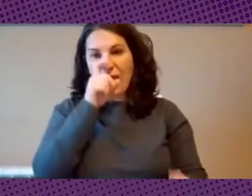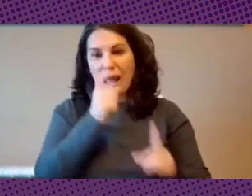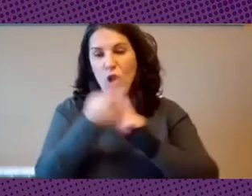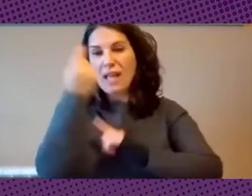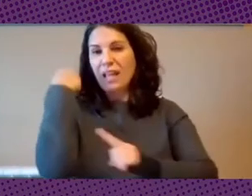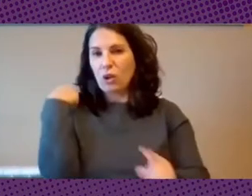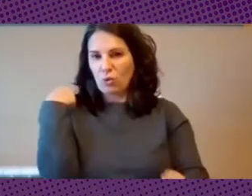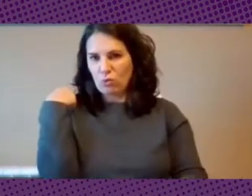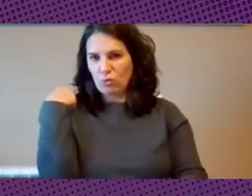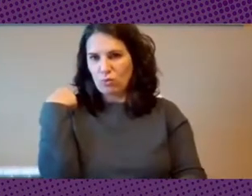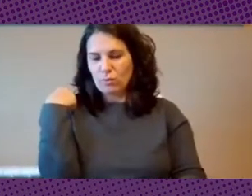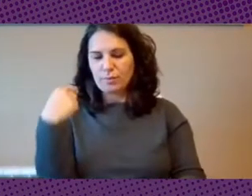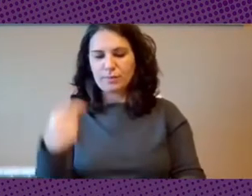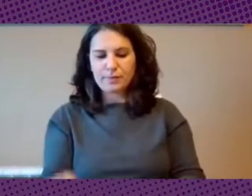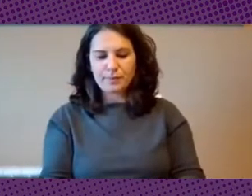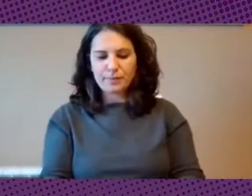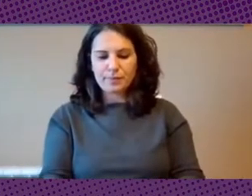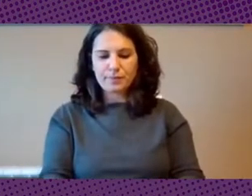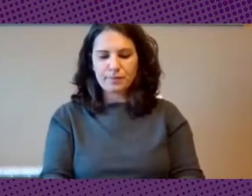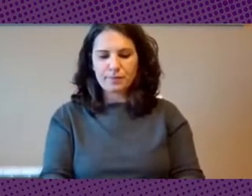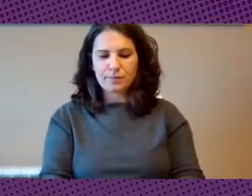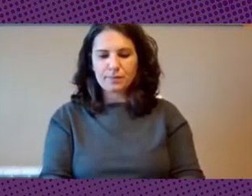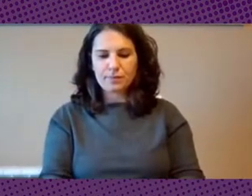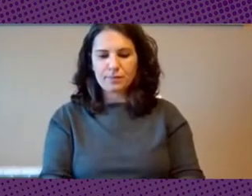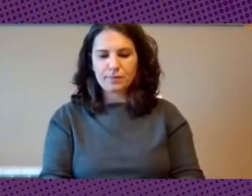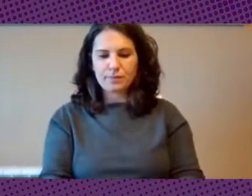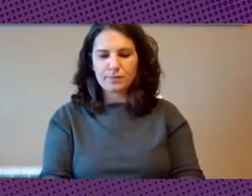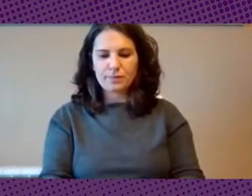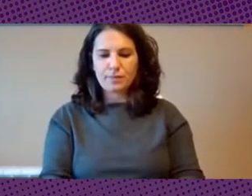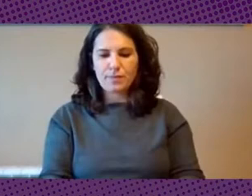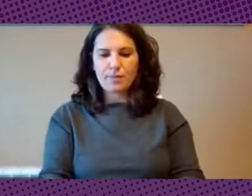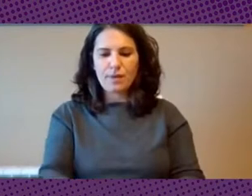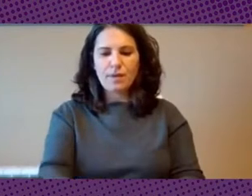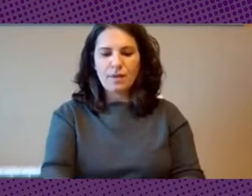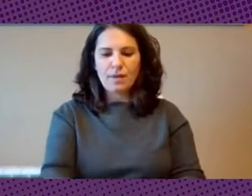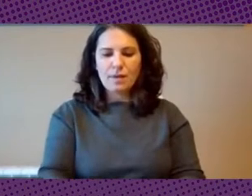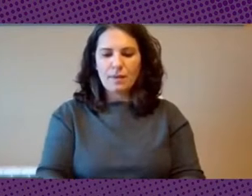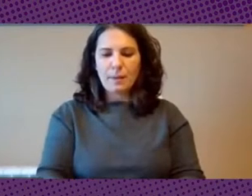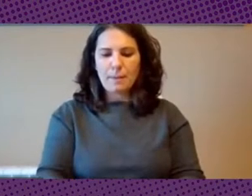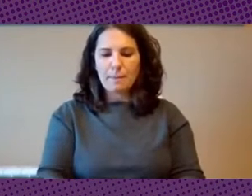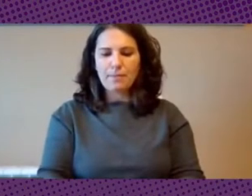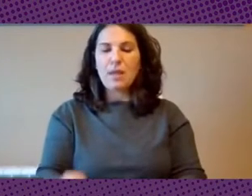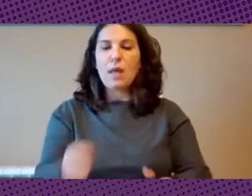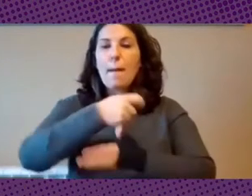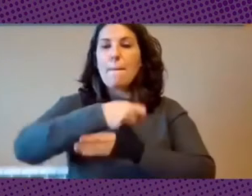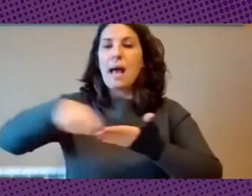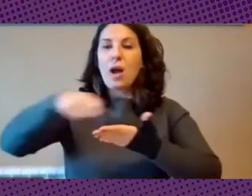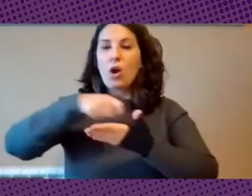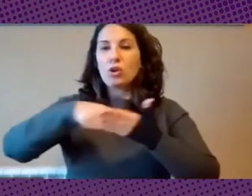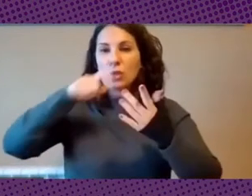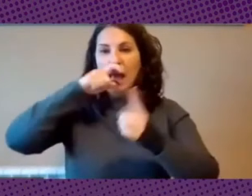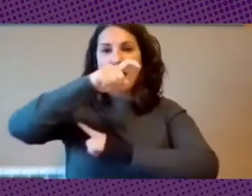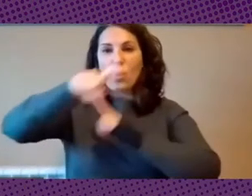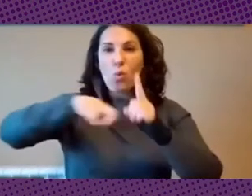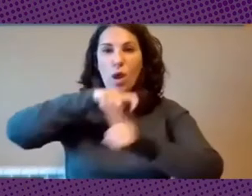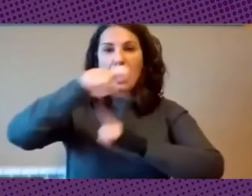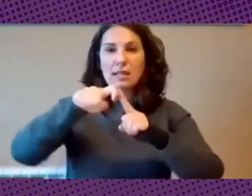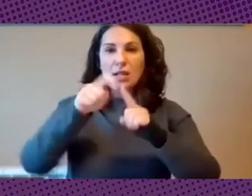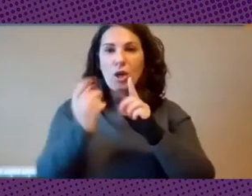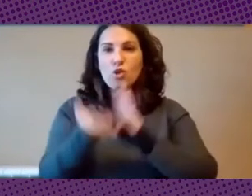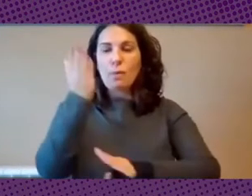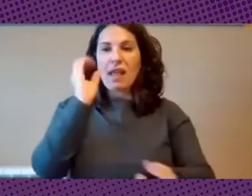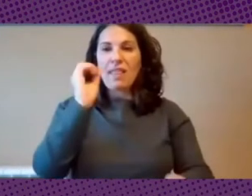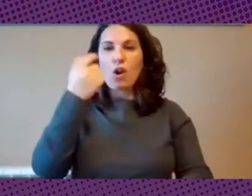yearly payments, I assume, to any private operator cannot go about 0.5% of GDP.